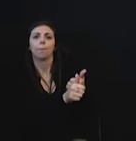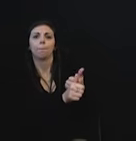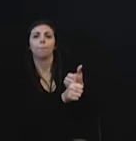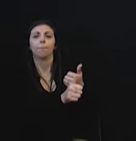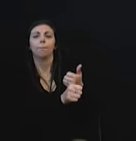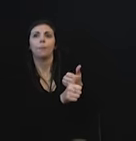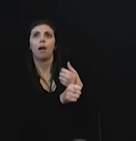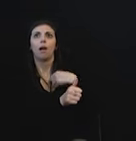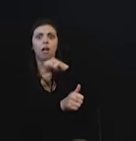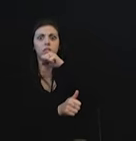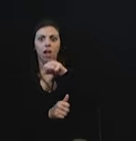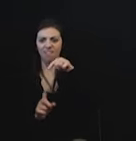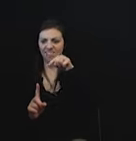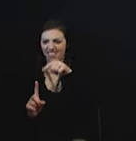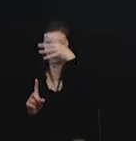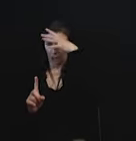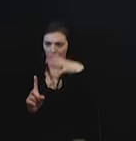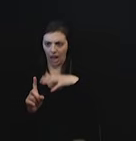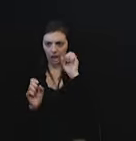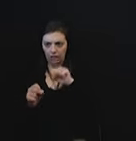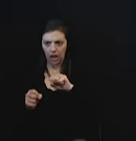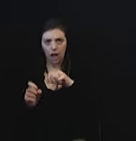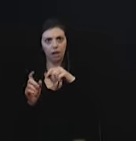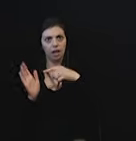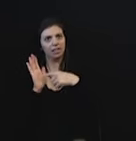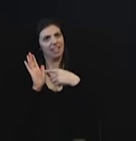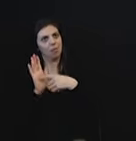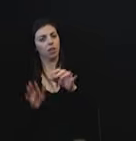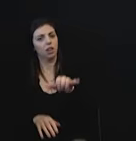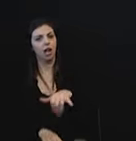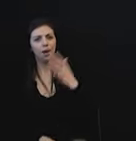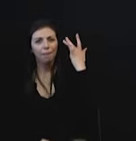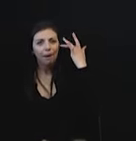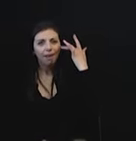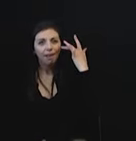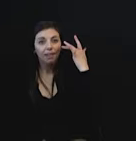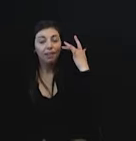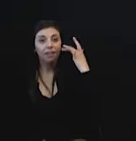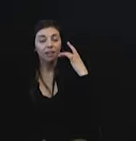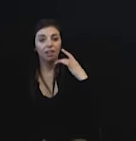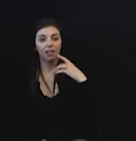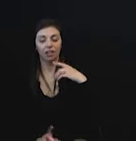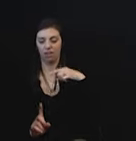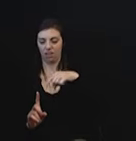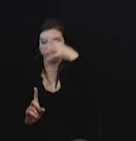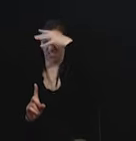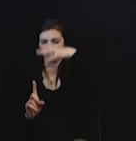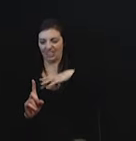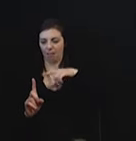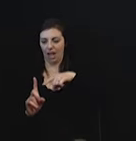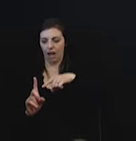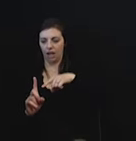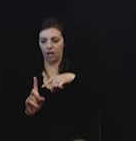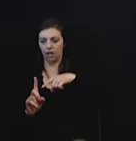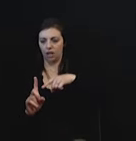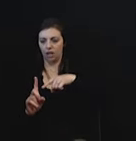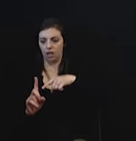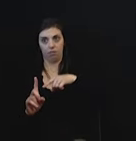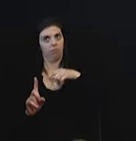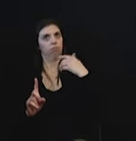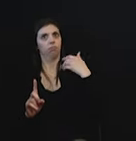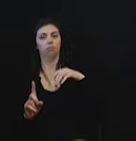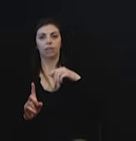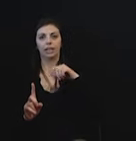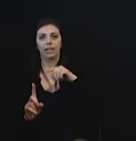this man can be an example for that. Why is that? This man had not wasn't putting on his best.